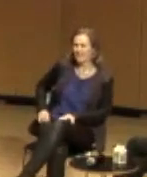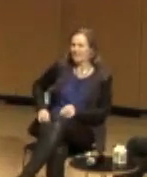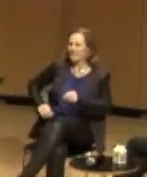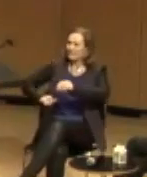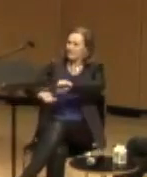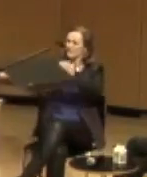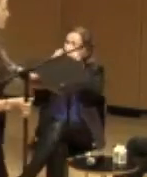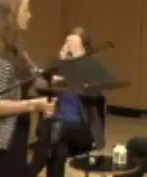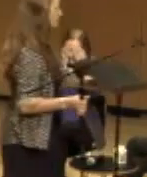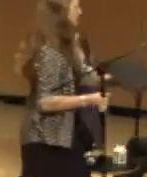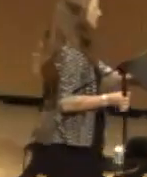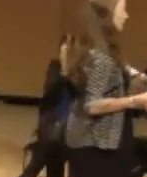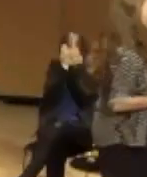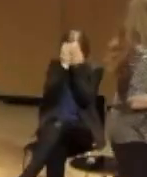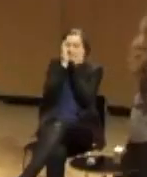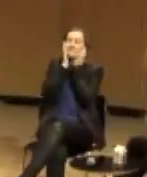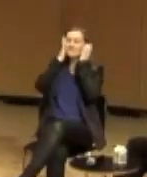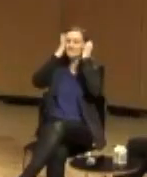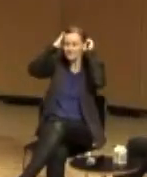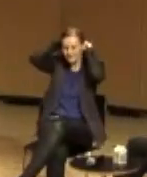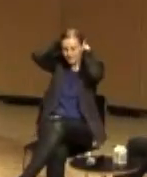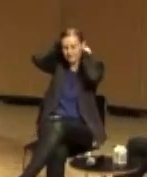yeah starting